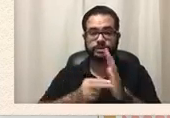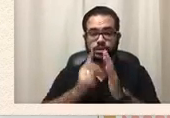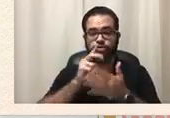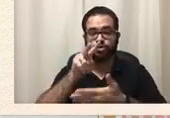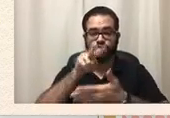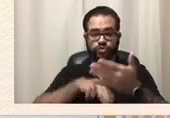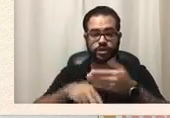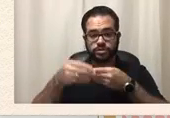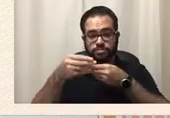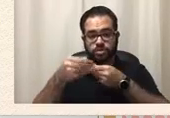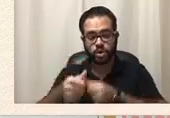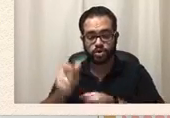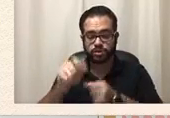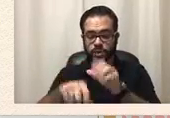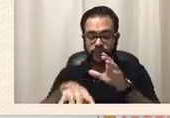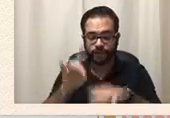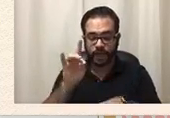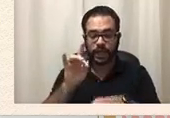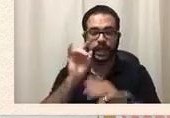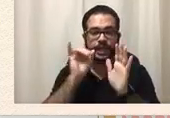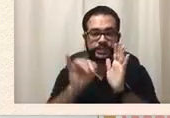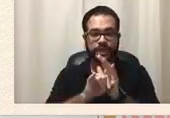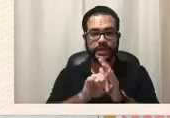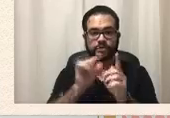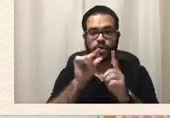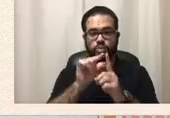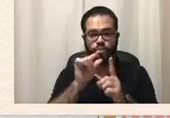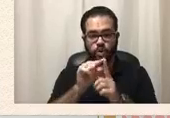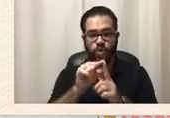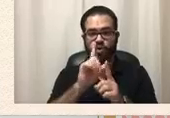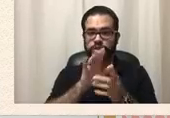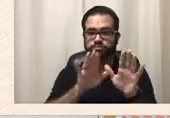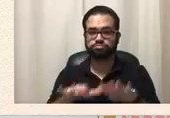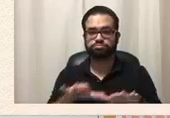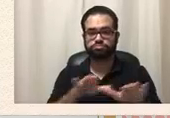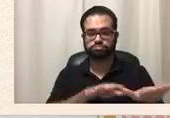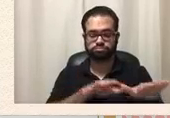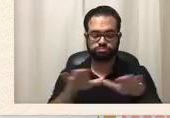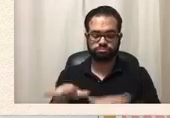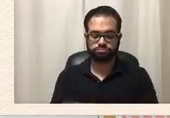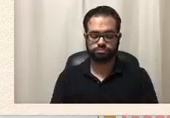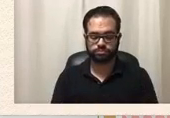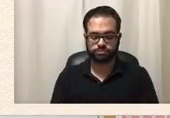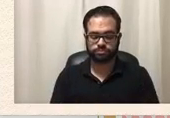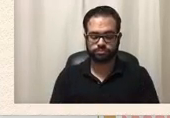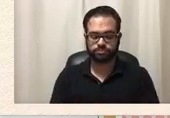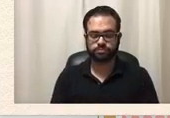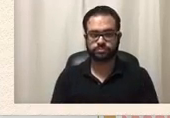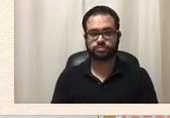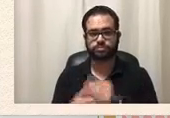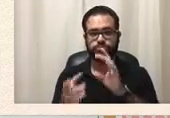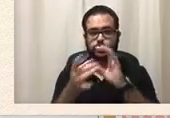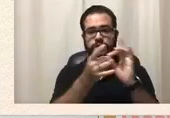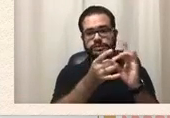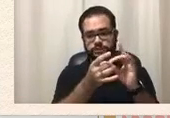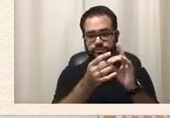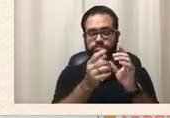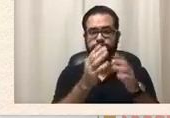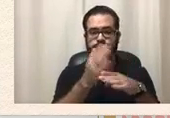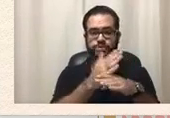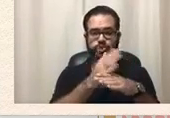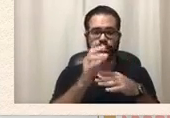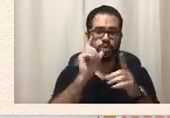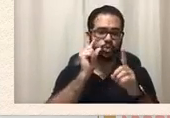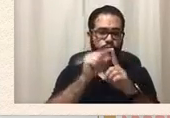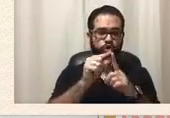and identify words at a nice and steady pace. Bridging the gaps between word recognition also helps you build the skills